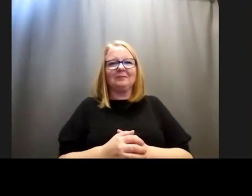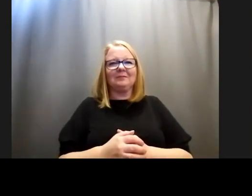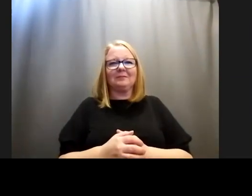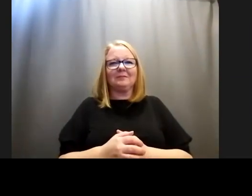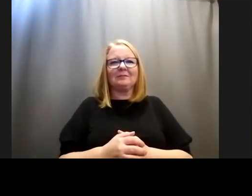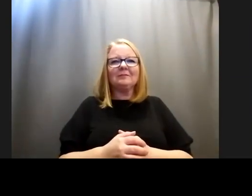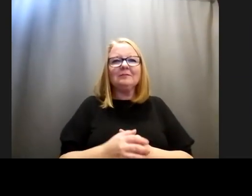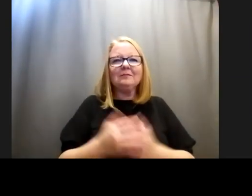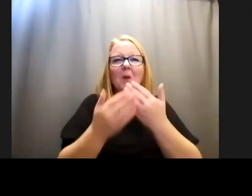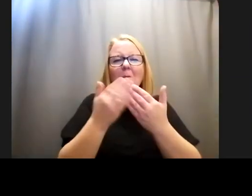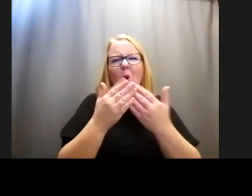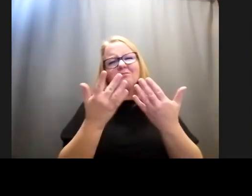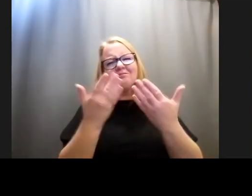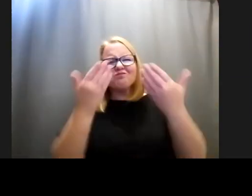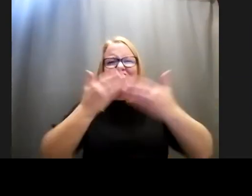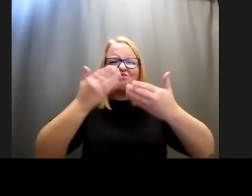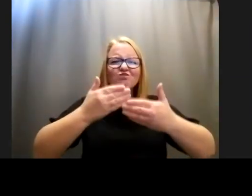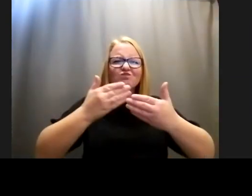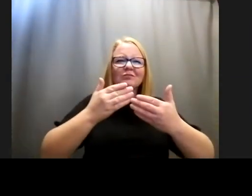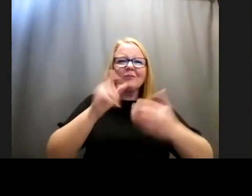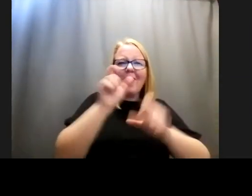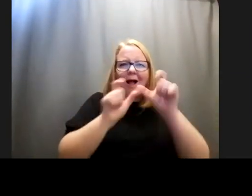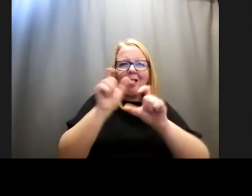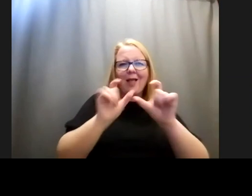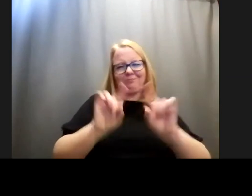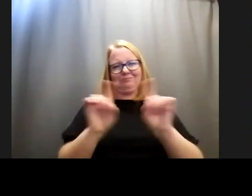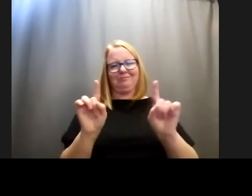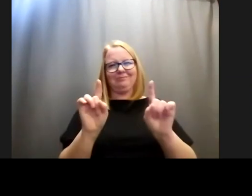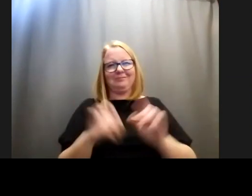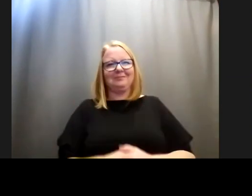in slightly more muted pearlescent tones.